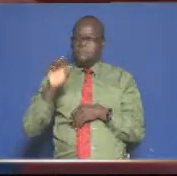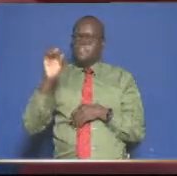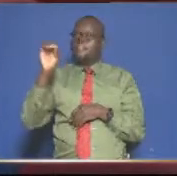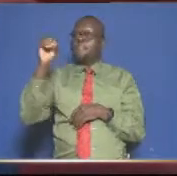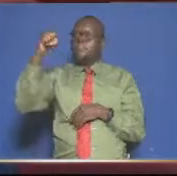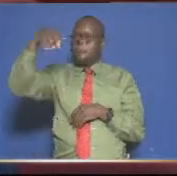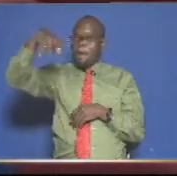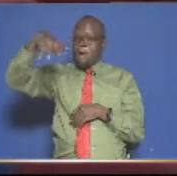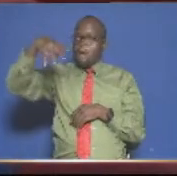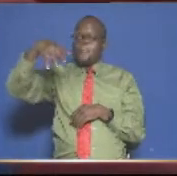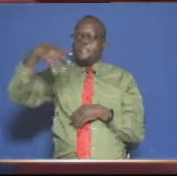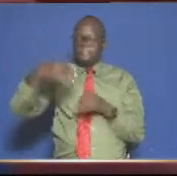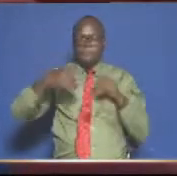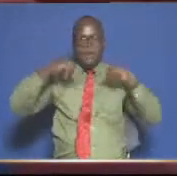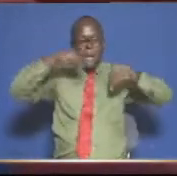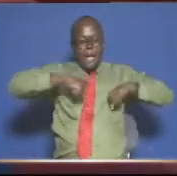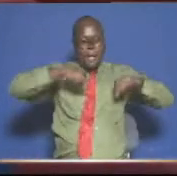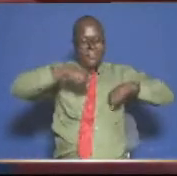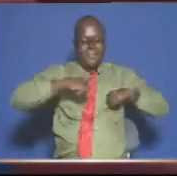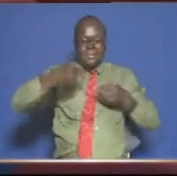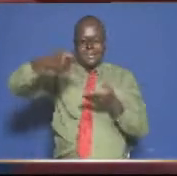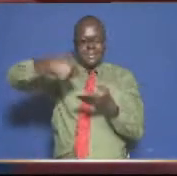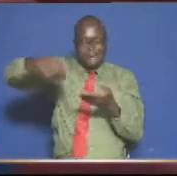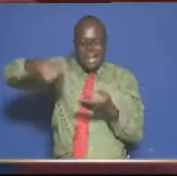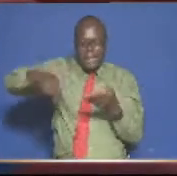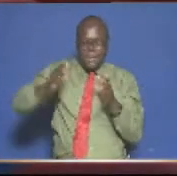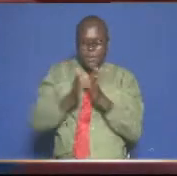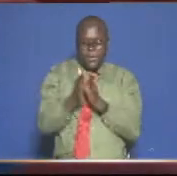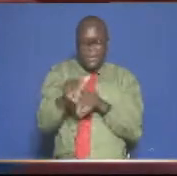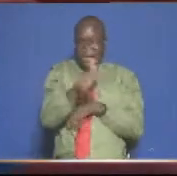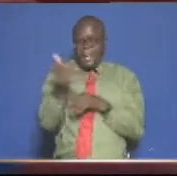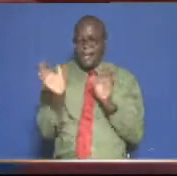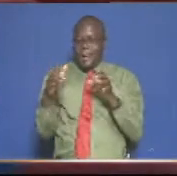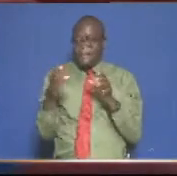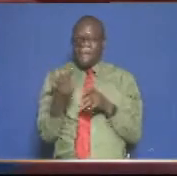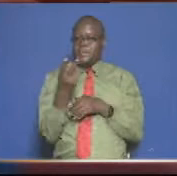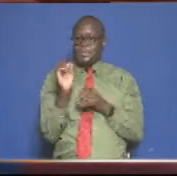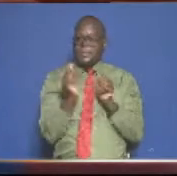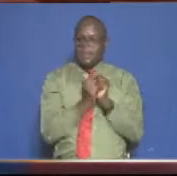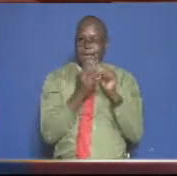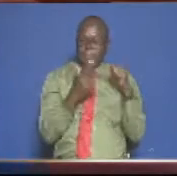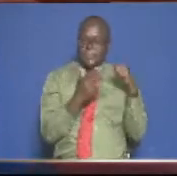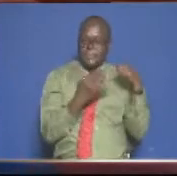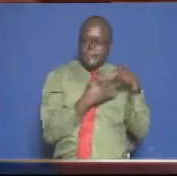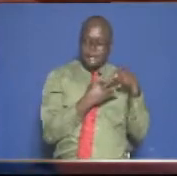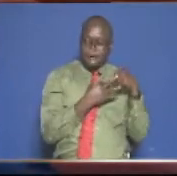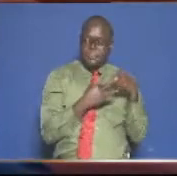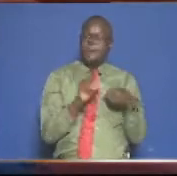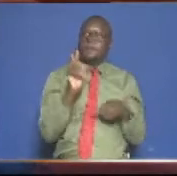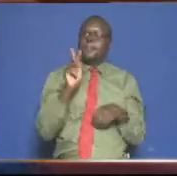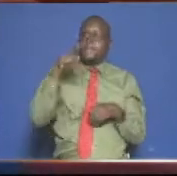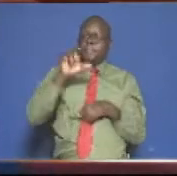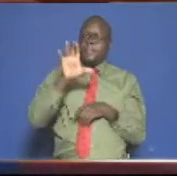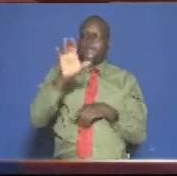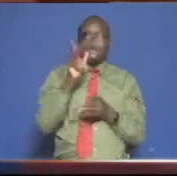electricity power generating agreement they have signed with these companies in 2018, KPLC